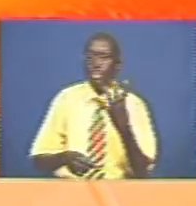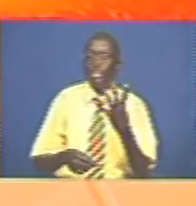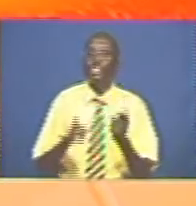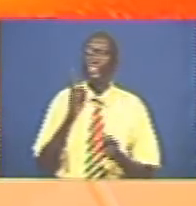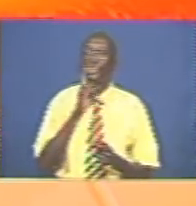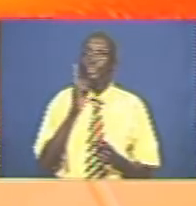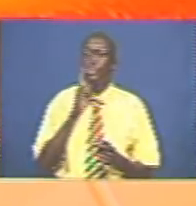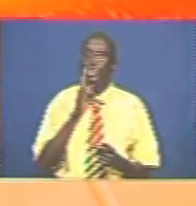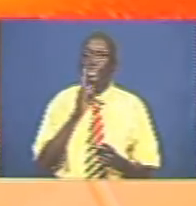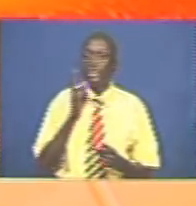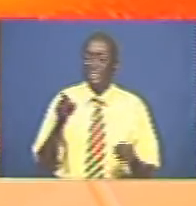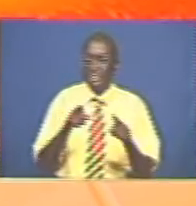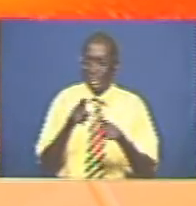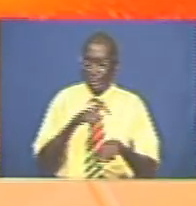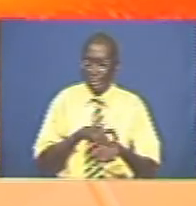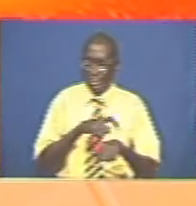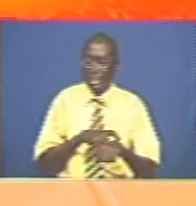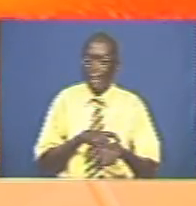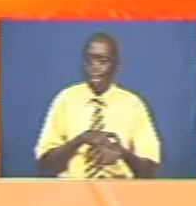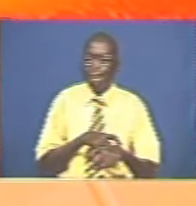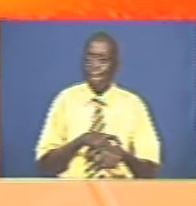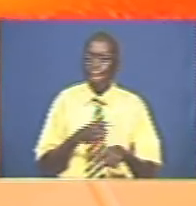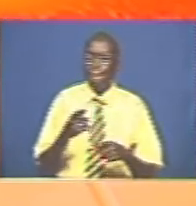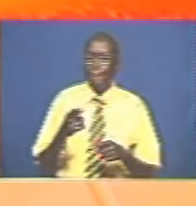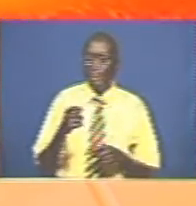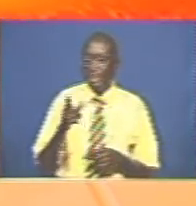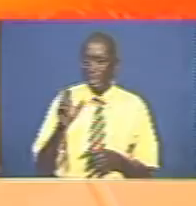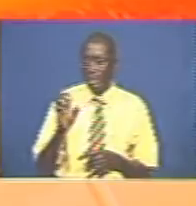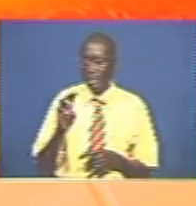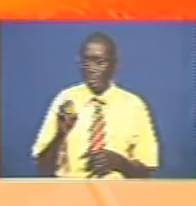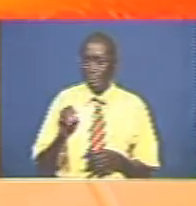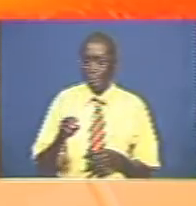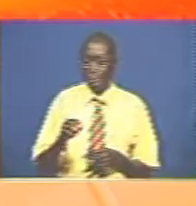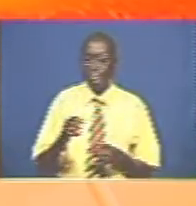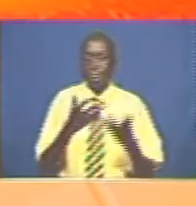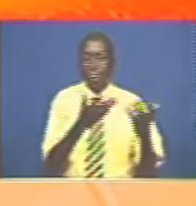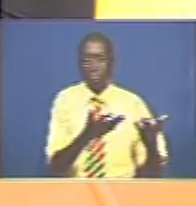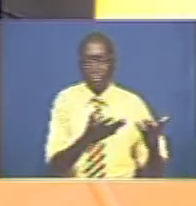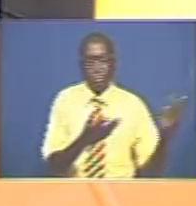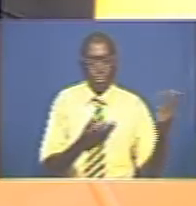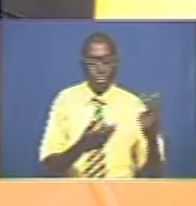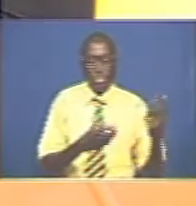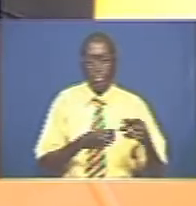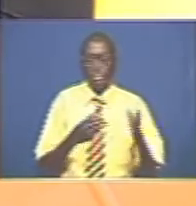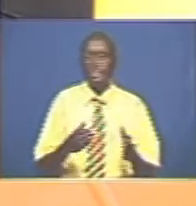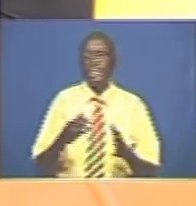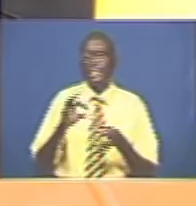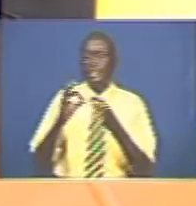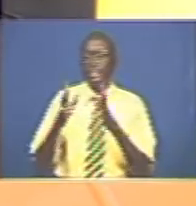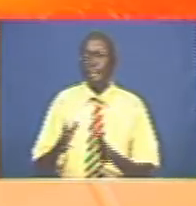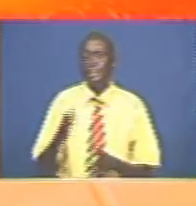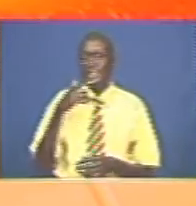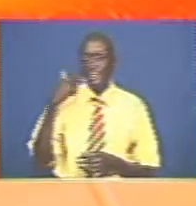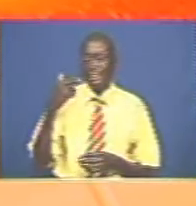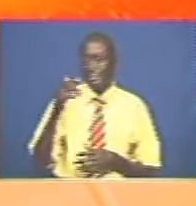hewani muda na wasaa kama wa leo. Mimi ni Isaac Lemuka, kwa niaba ya Sir Elvis, Catherine Ndonye na Steve Ndunde huyu hapa,